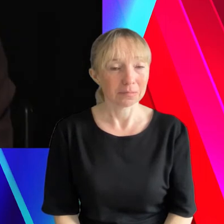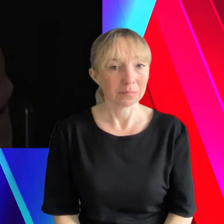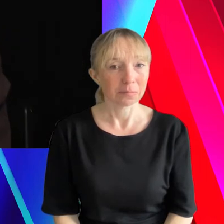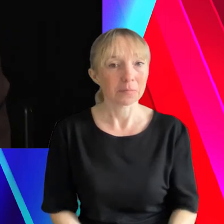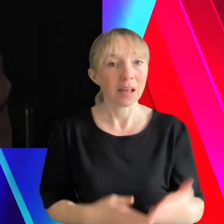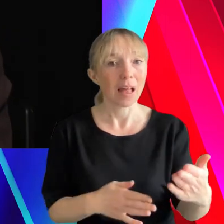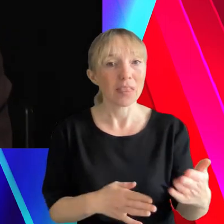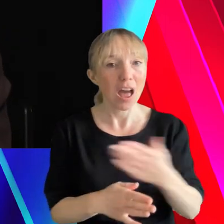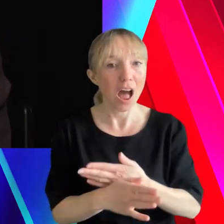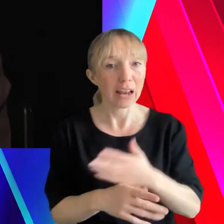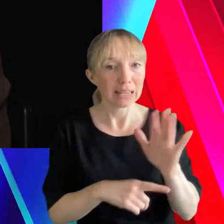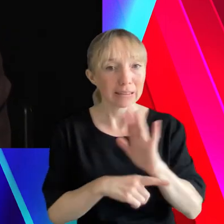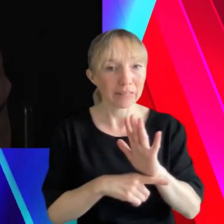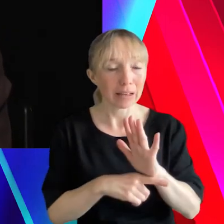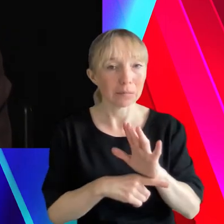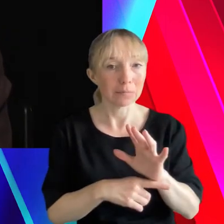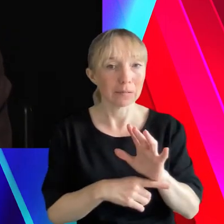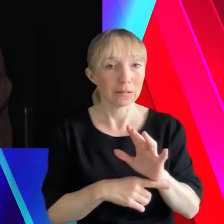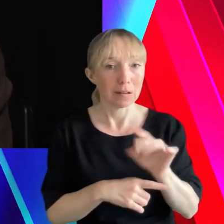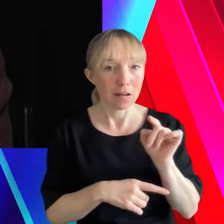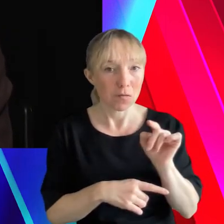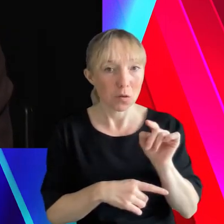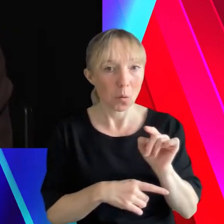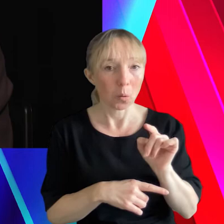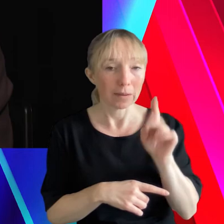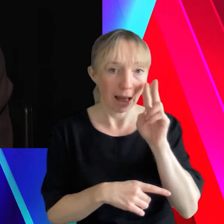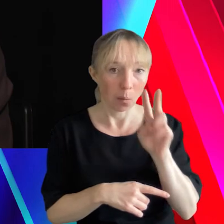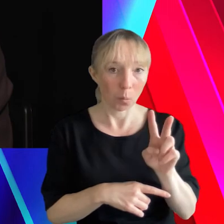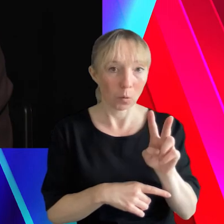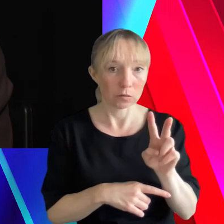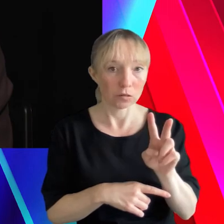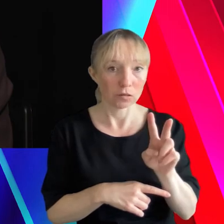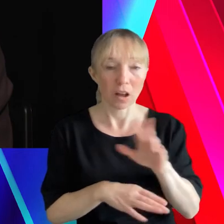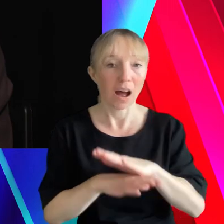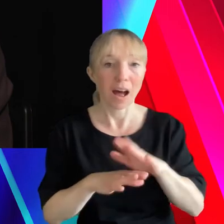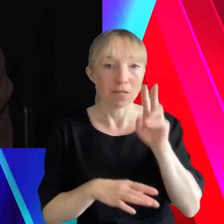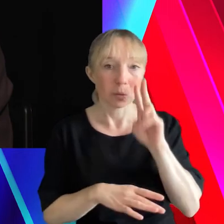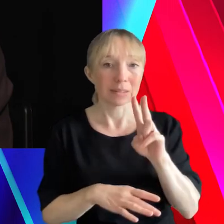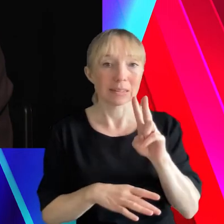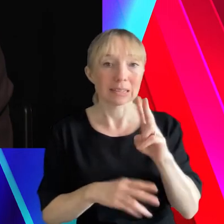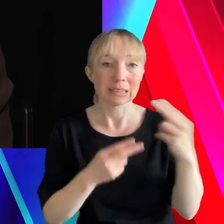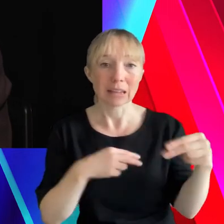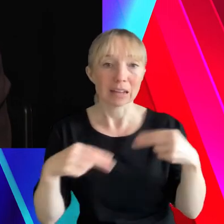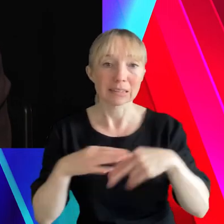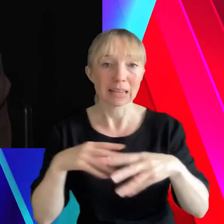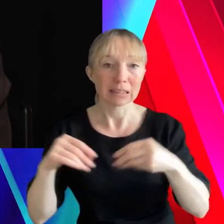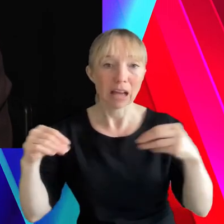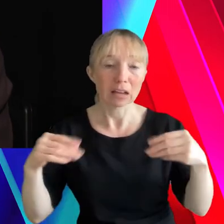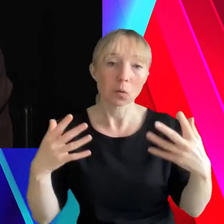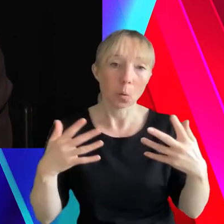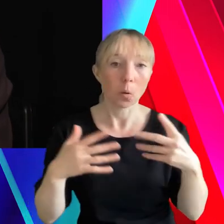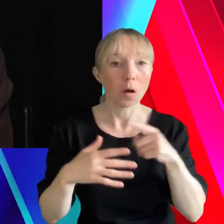the earliest film of yours that I've seen, I haven't seen Dancing in the Dust or The Beautiful